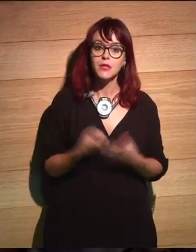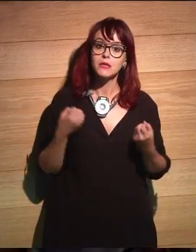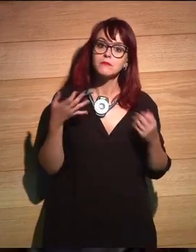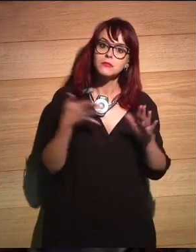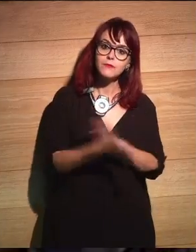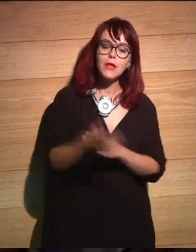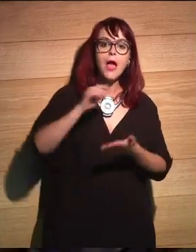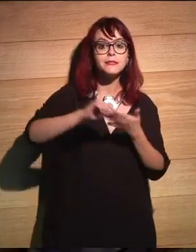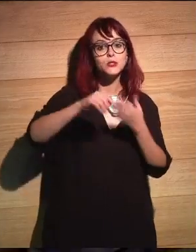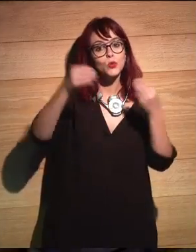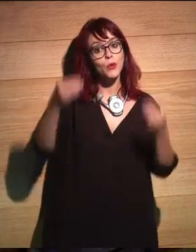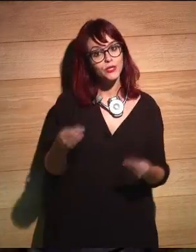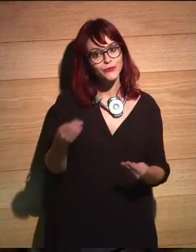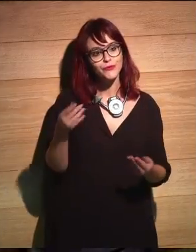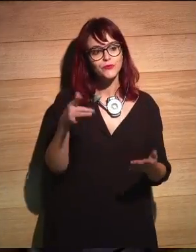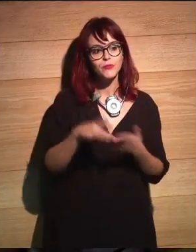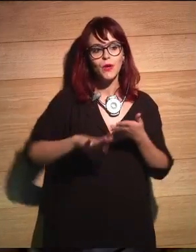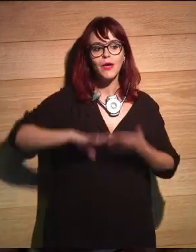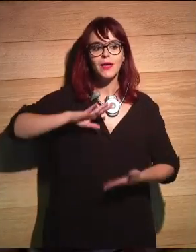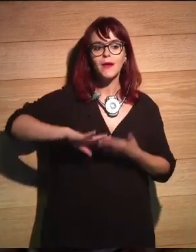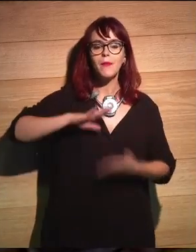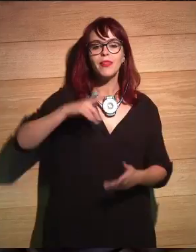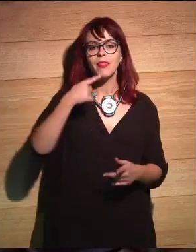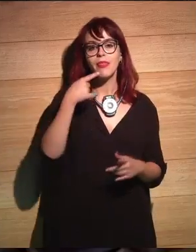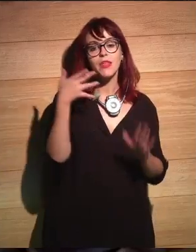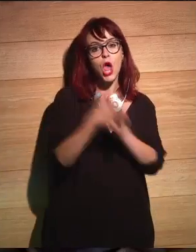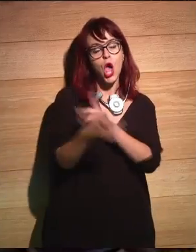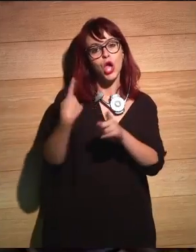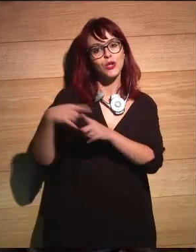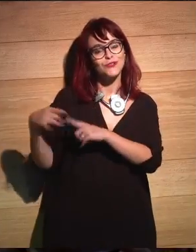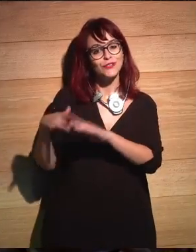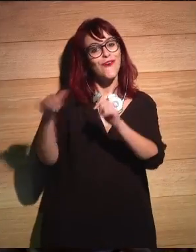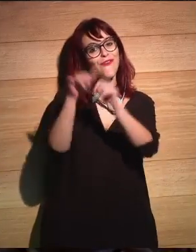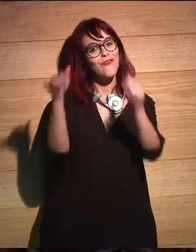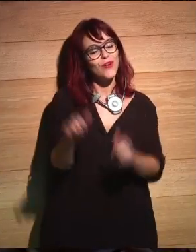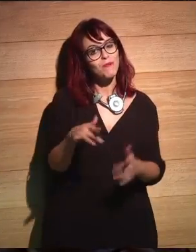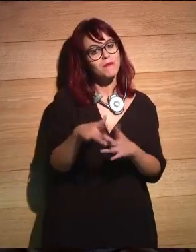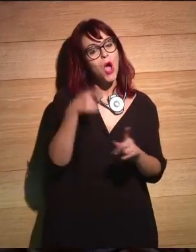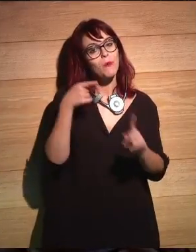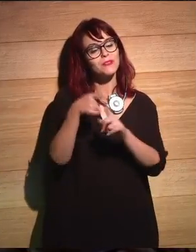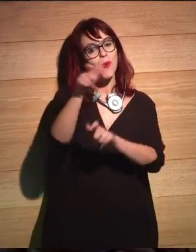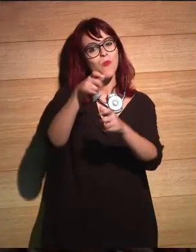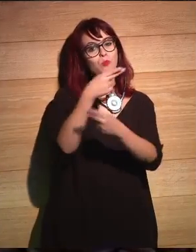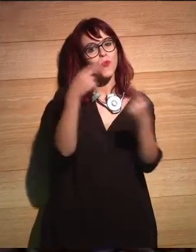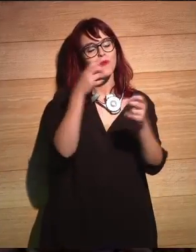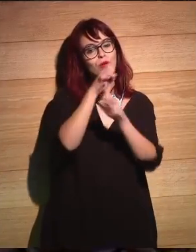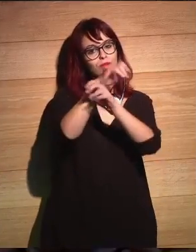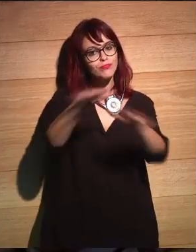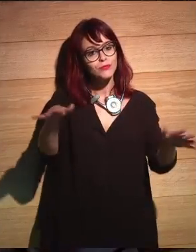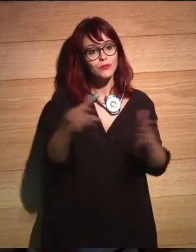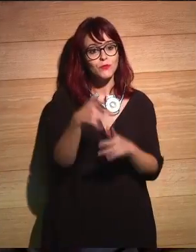to say it. So a good writer is that one that is able to tell things in a way